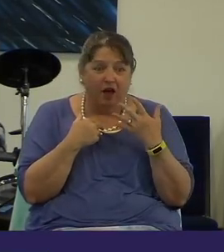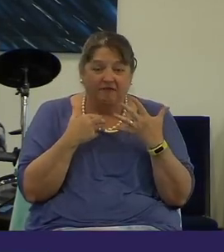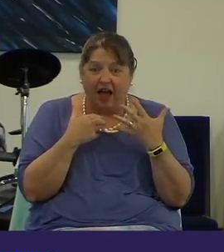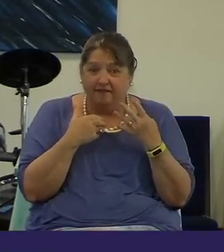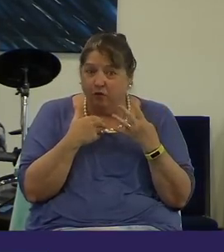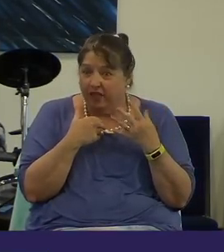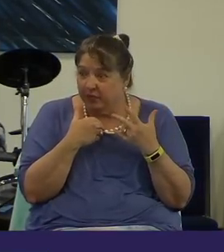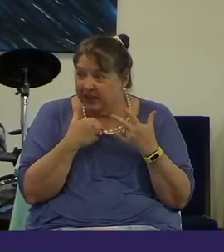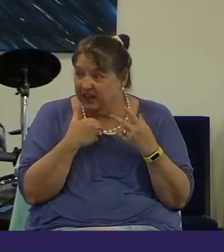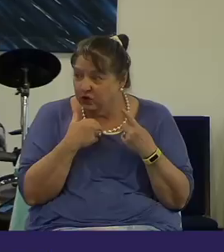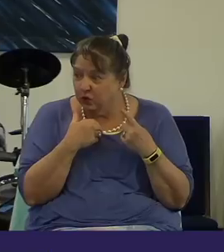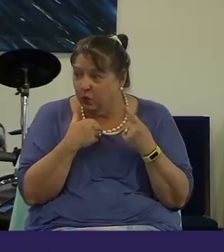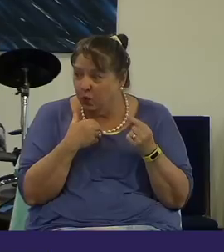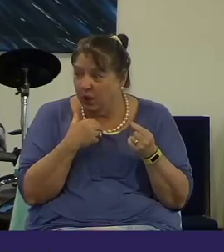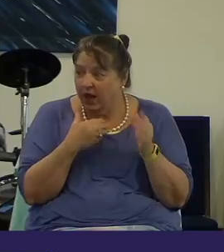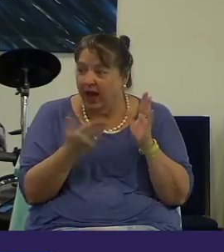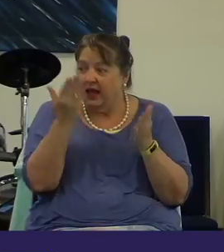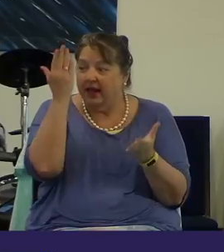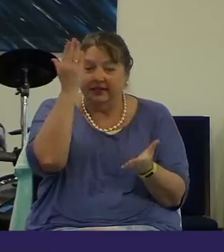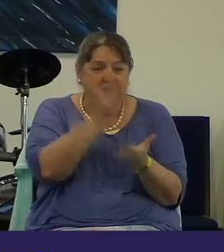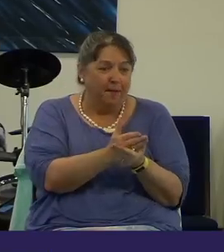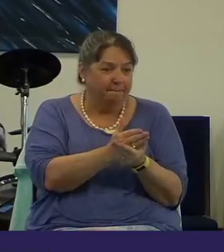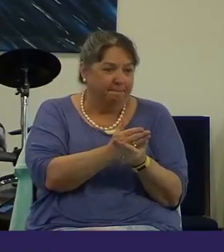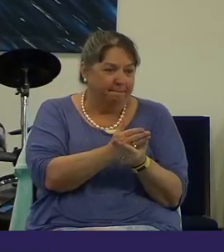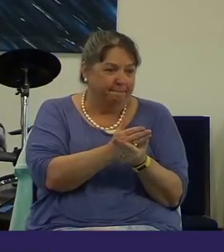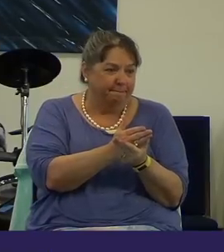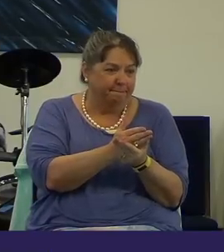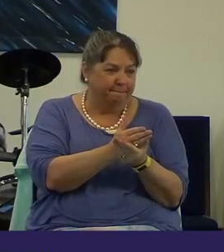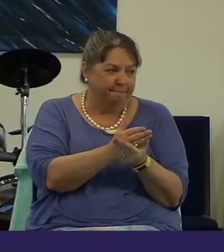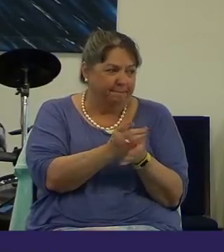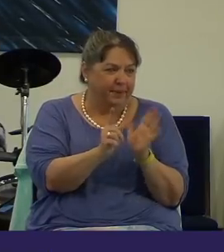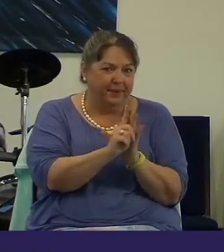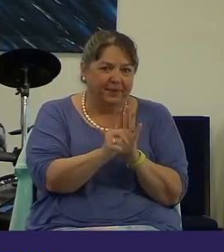Did you get it down there, Jimmy? Jim?